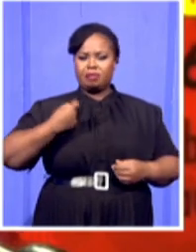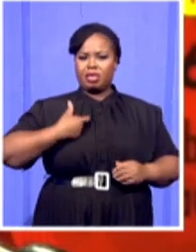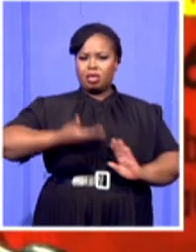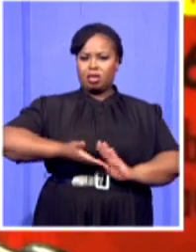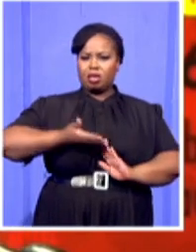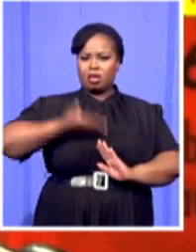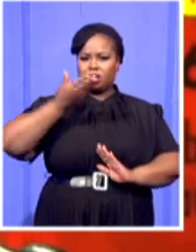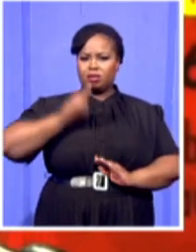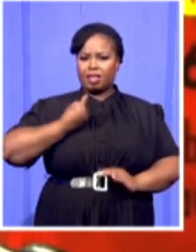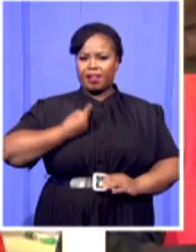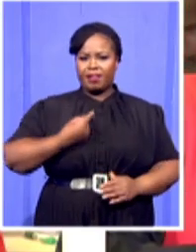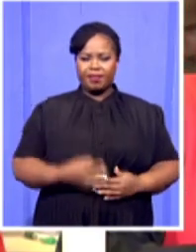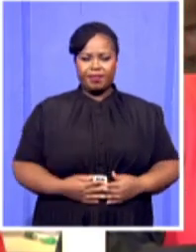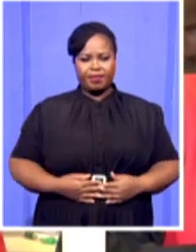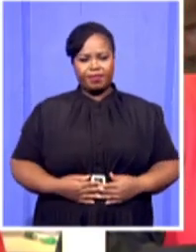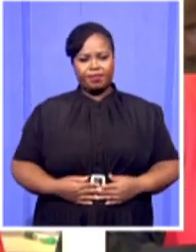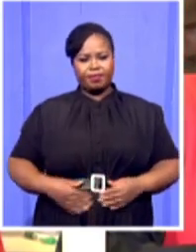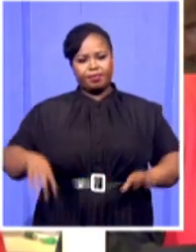increases.